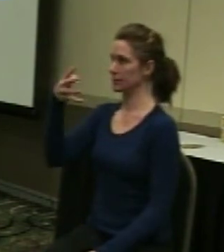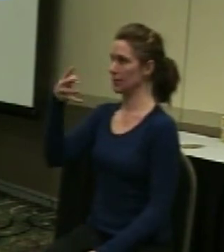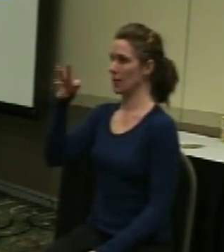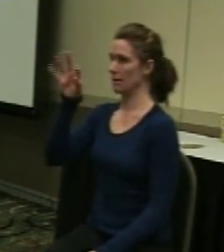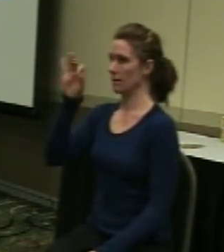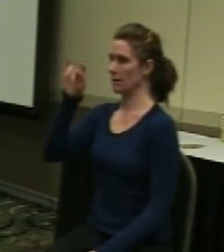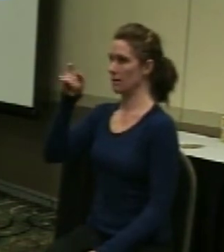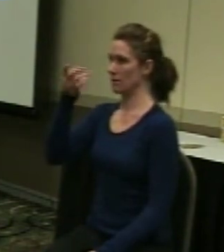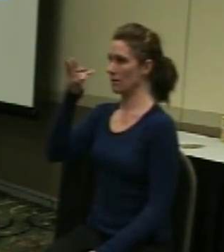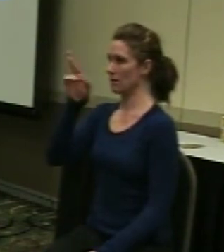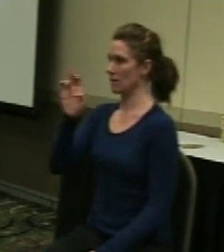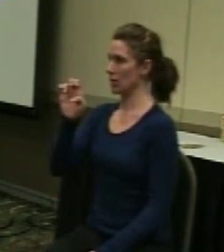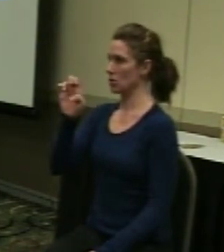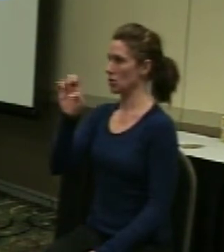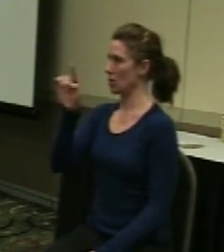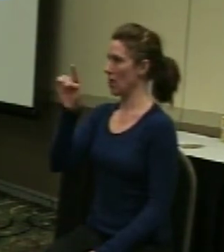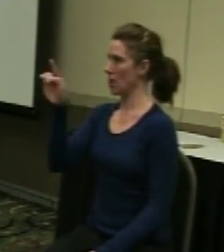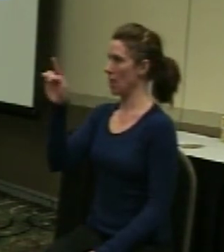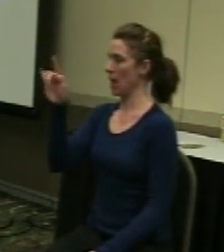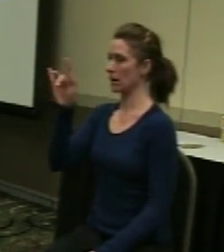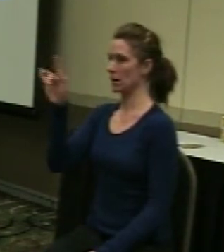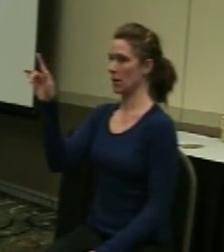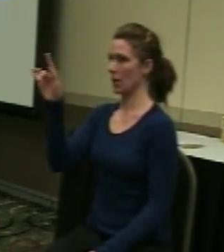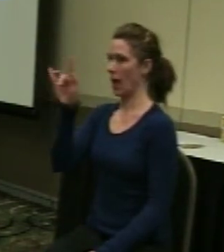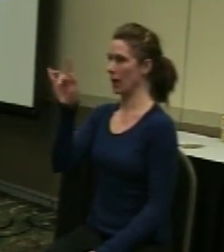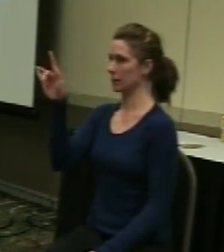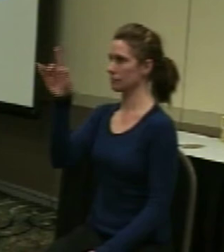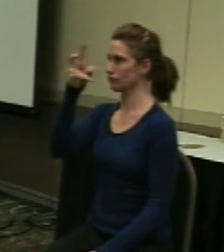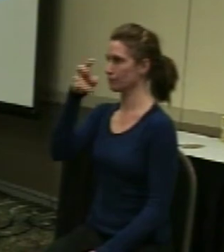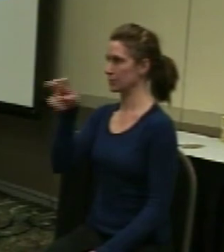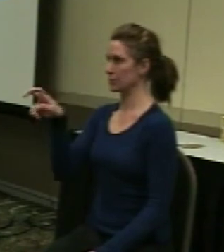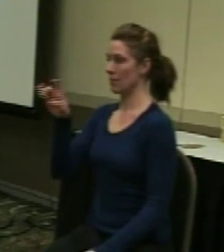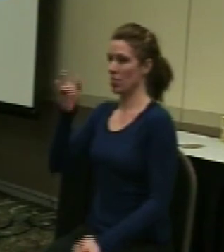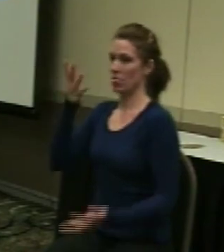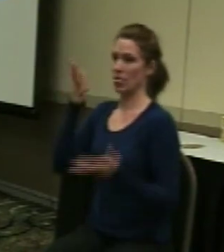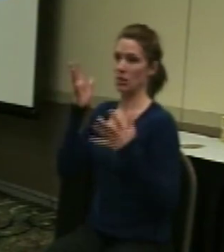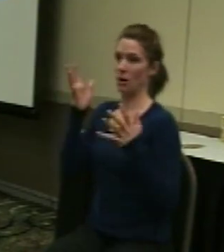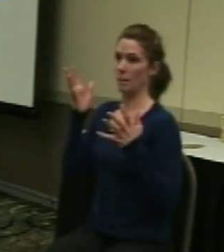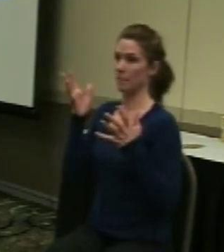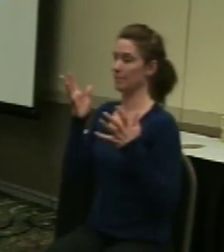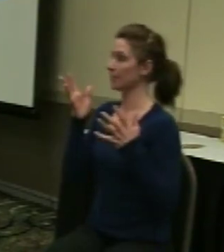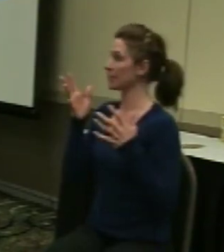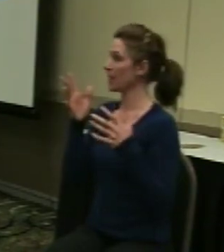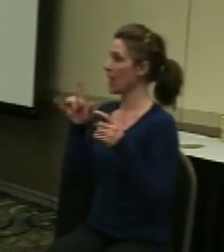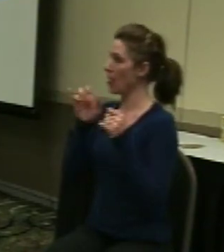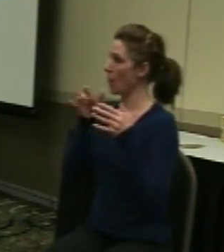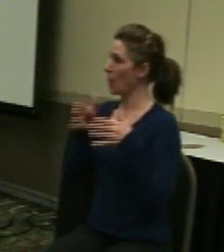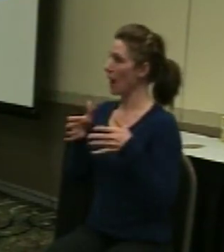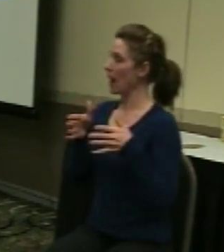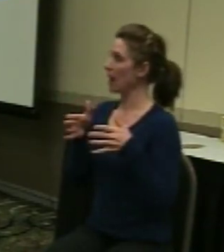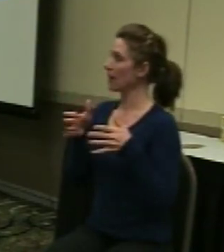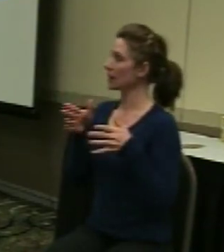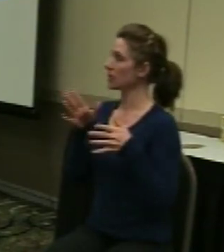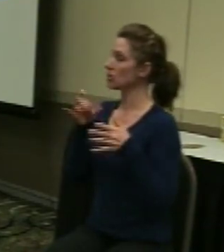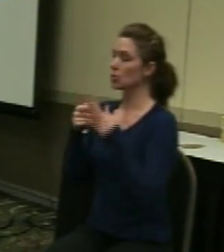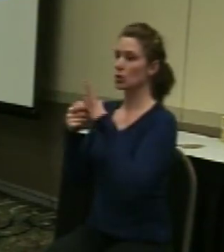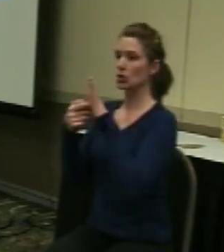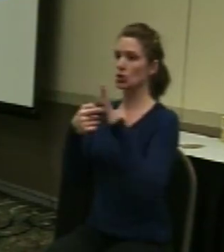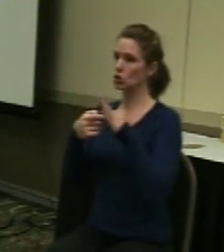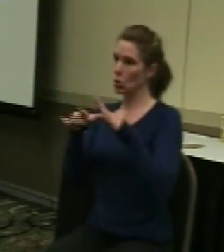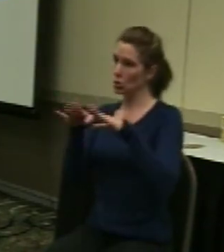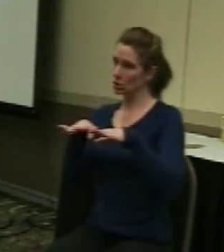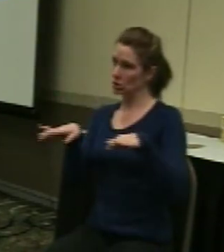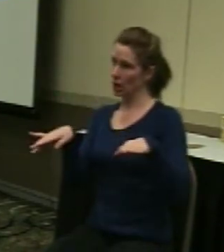feature and go over here to your line. That's all it is. And in that way, you can show the